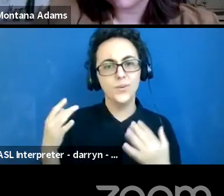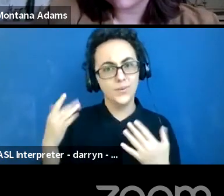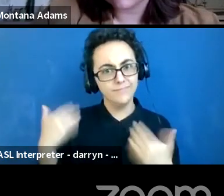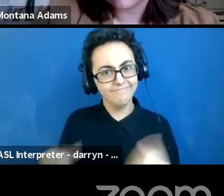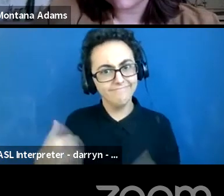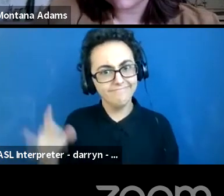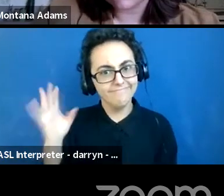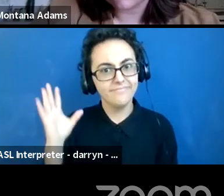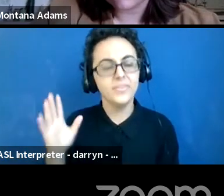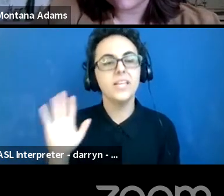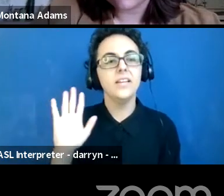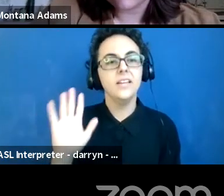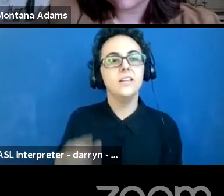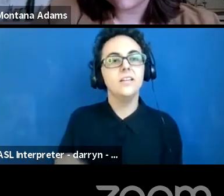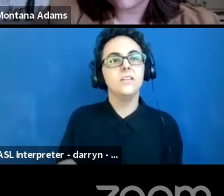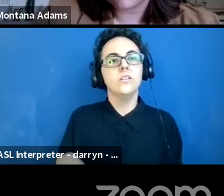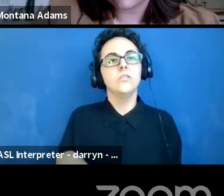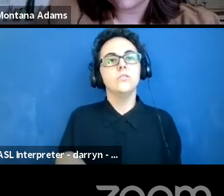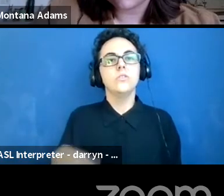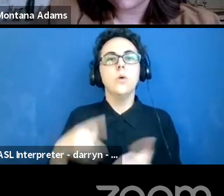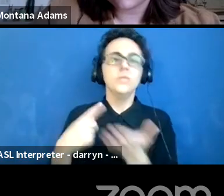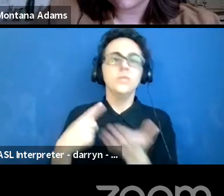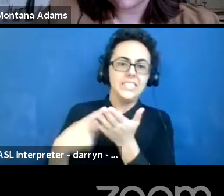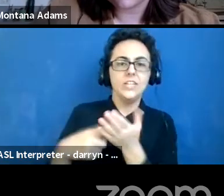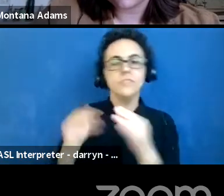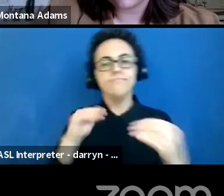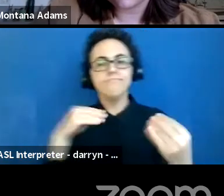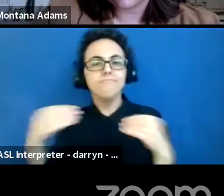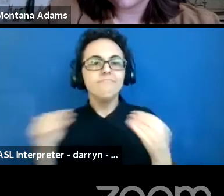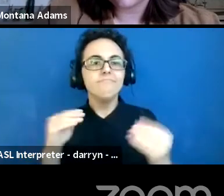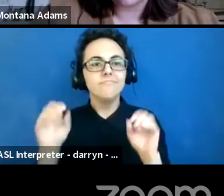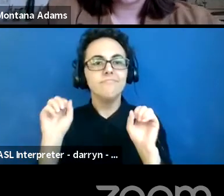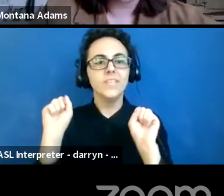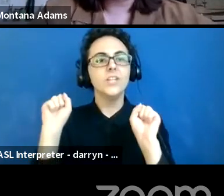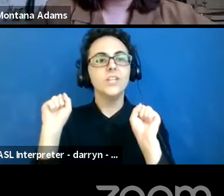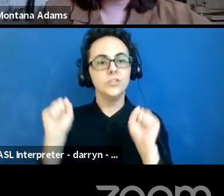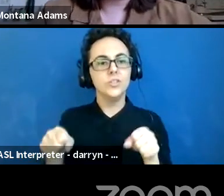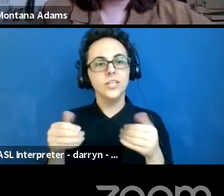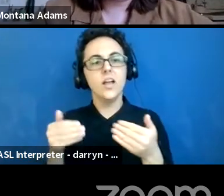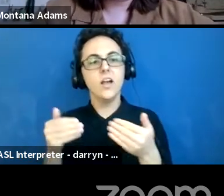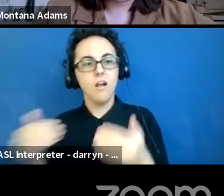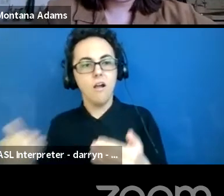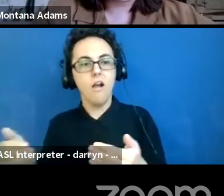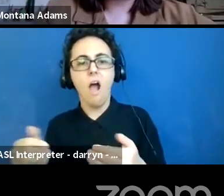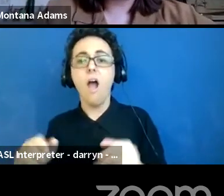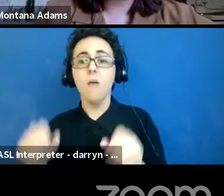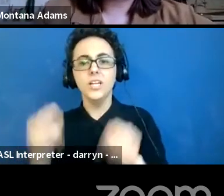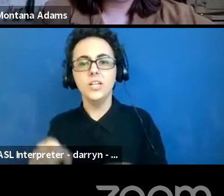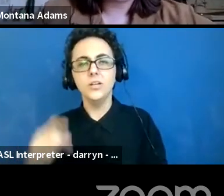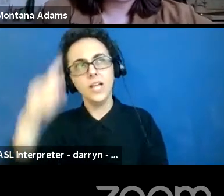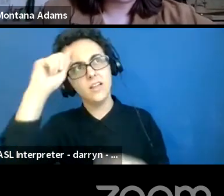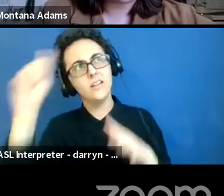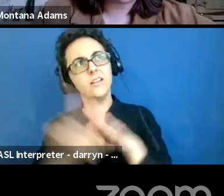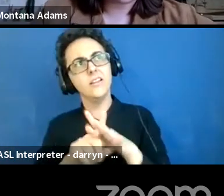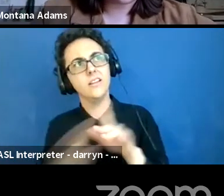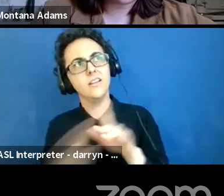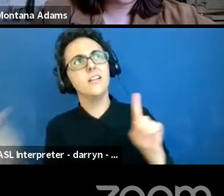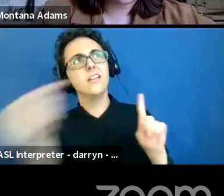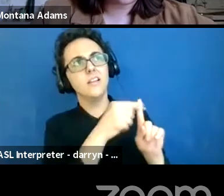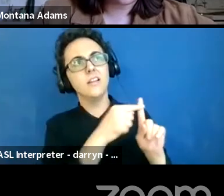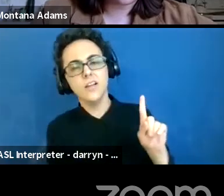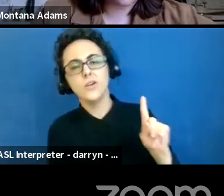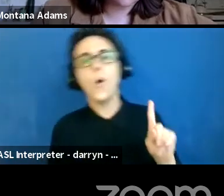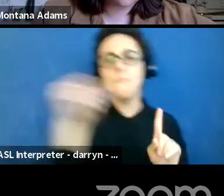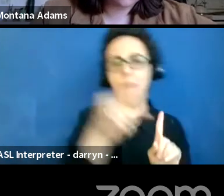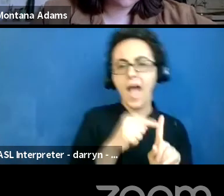to any tangents that you are inspired to speak to. My next question is a very